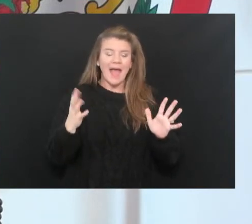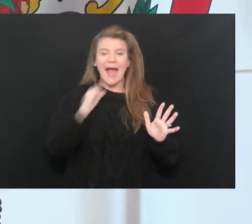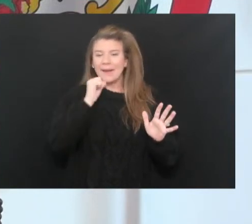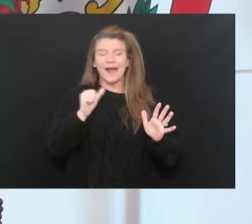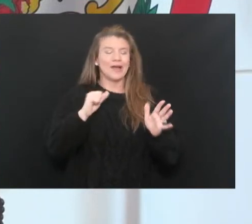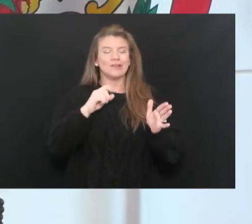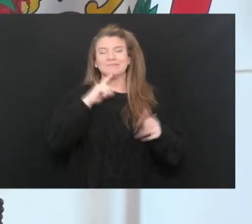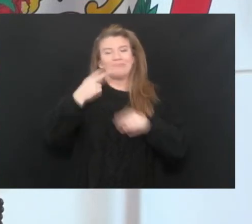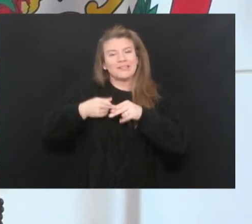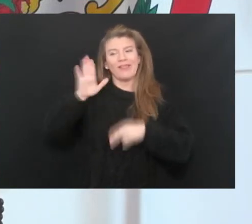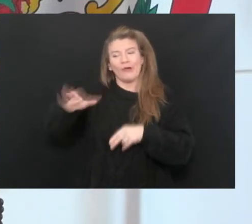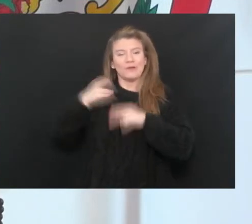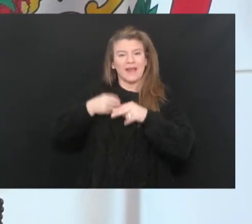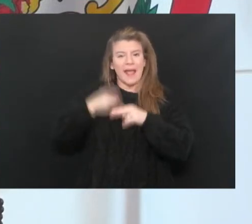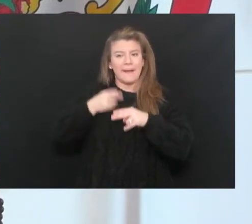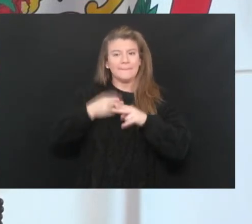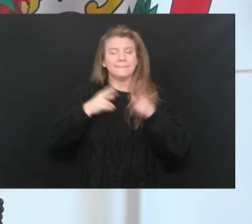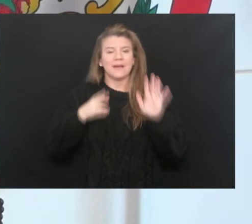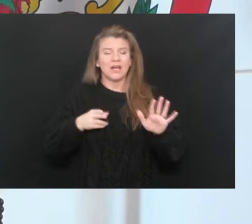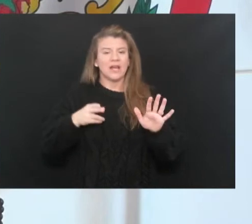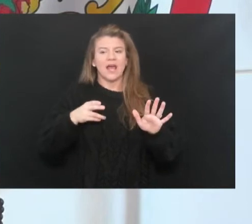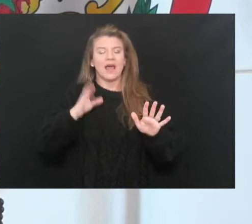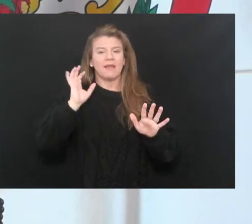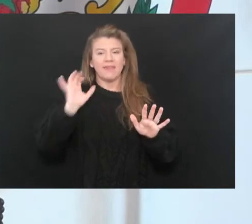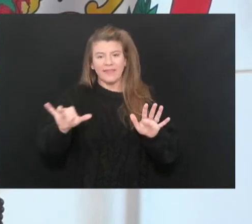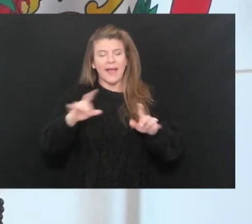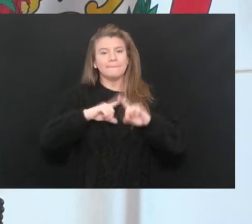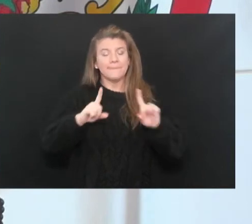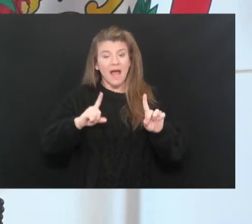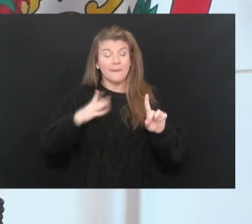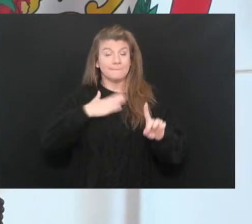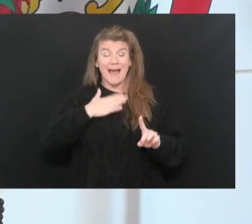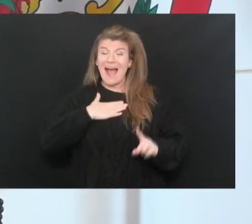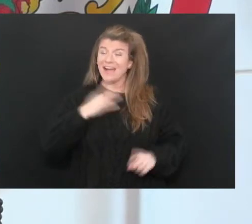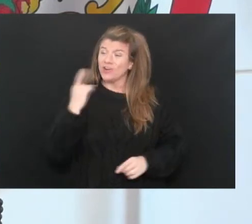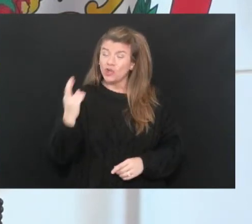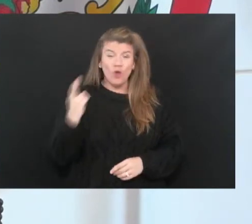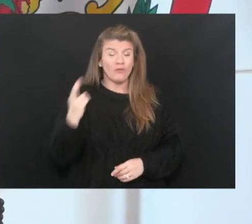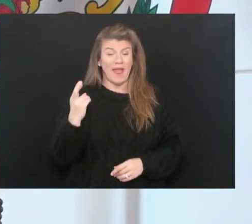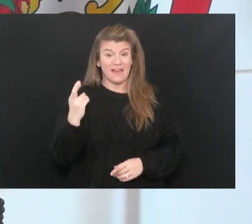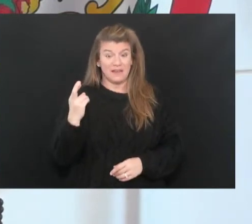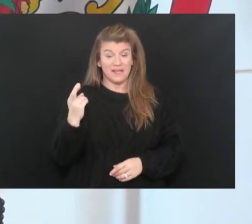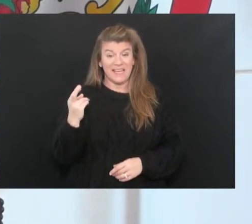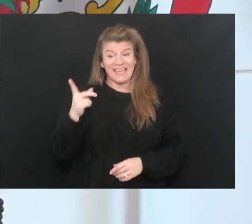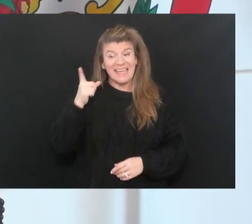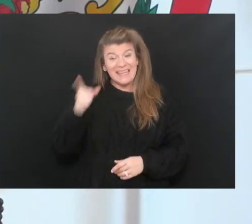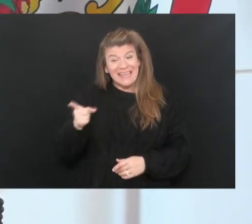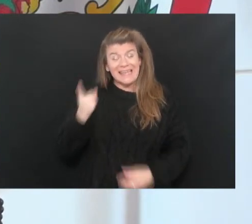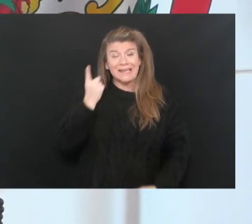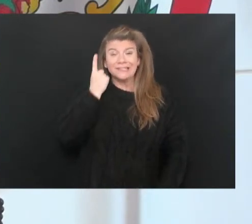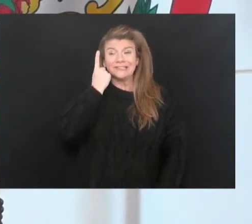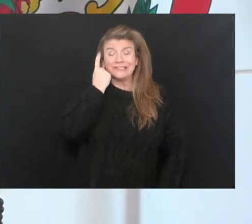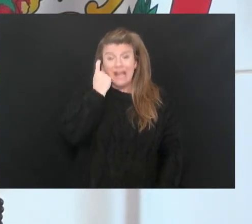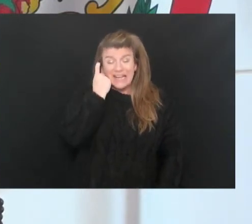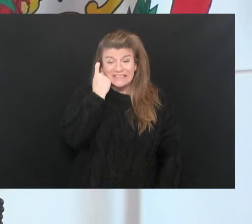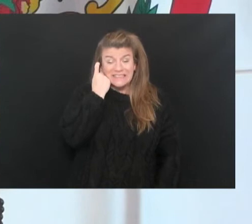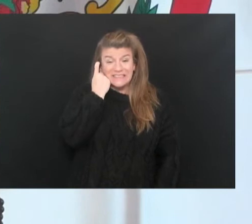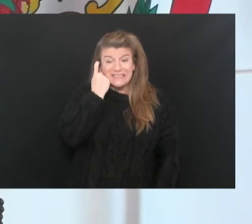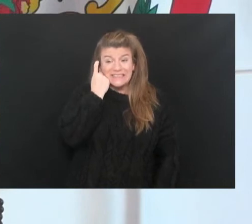any names or his occupation or whatever like that, but he just has